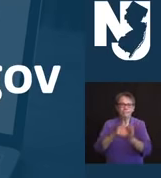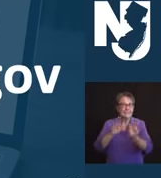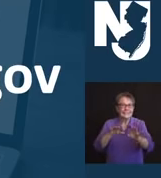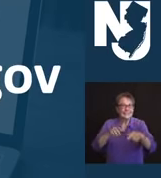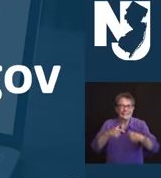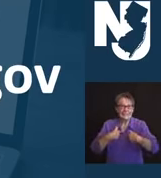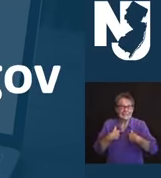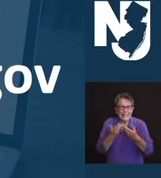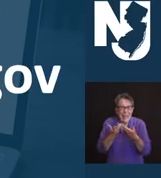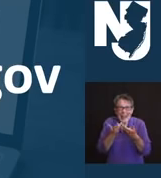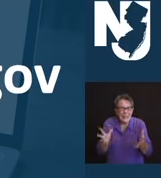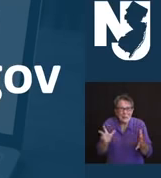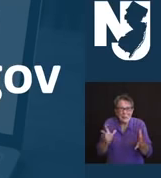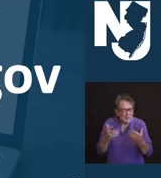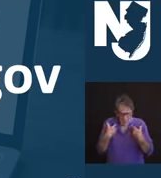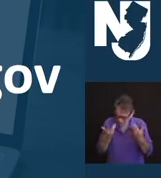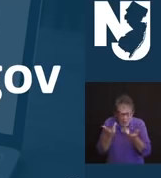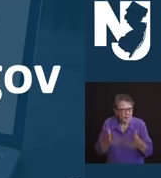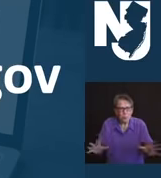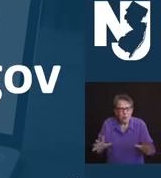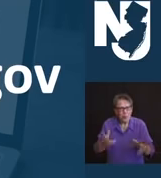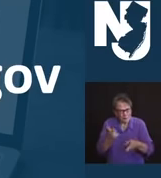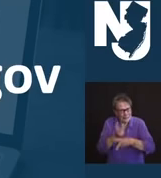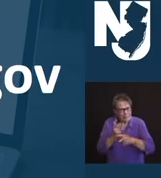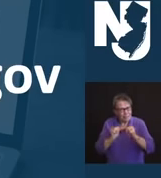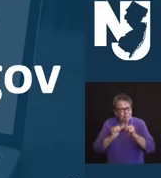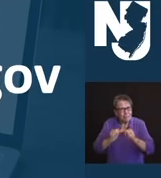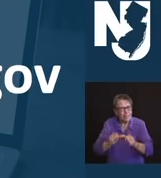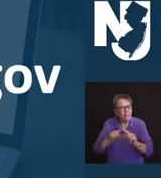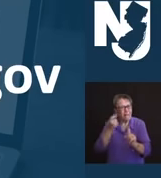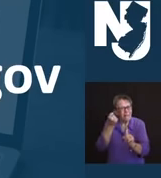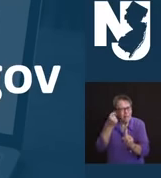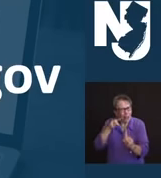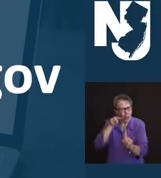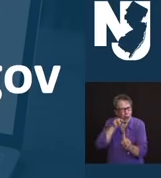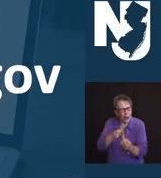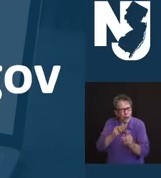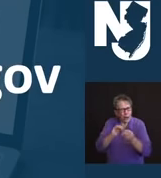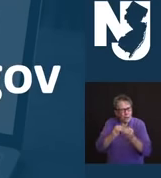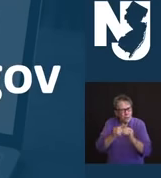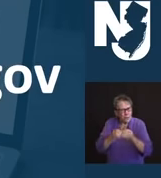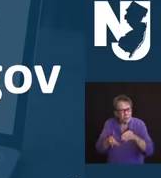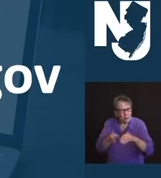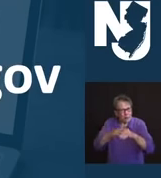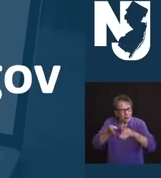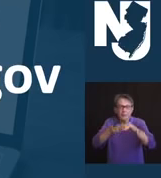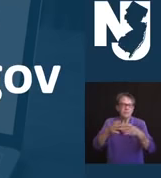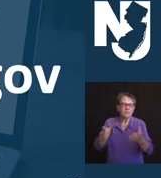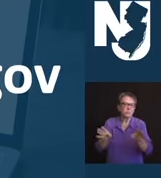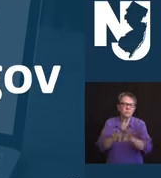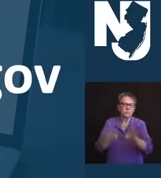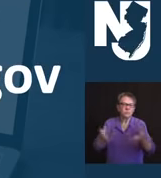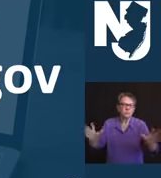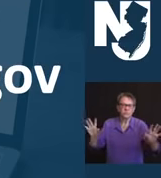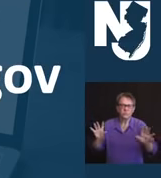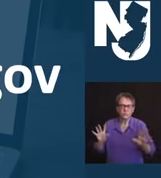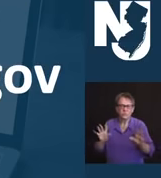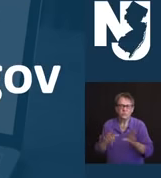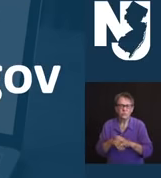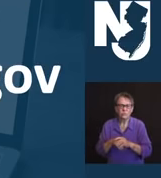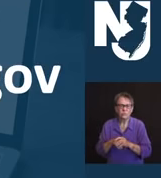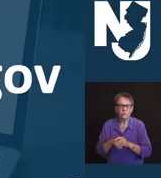keeps answering the call of personal responsibility and using their common sense for the common good, we will see these numbers continue to